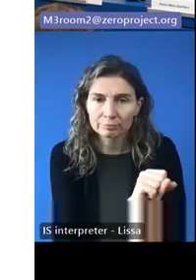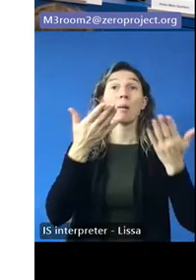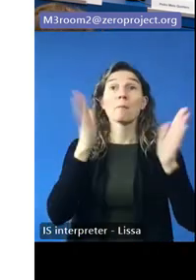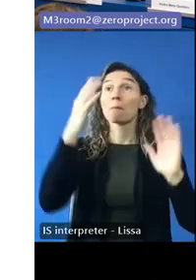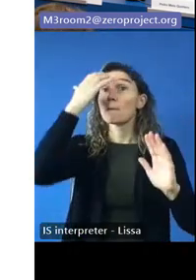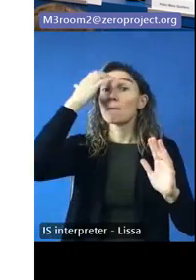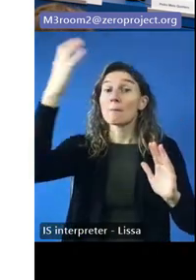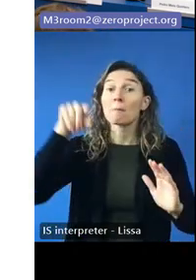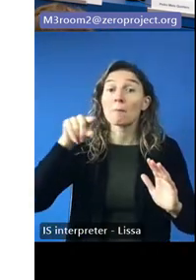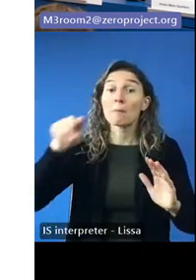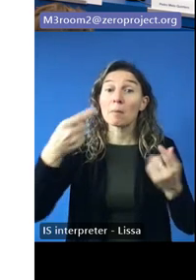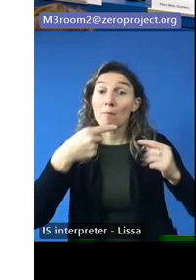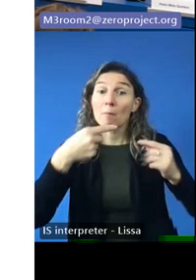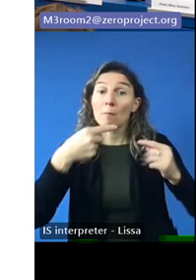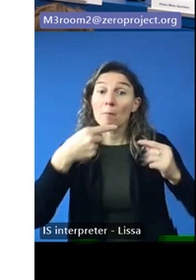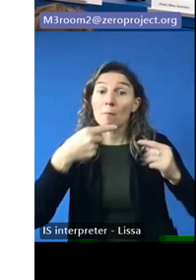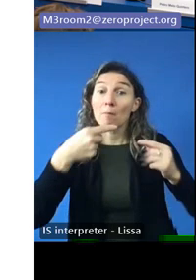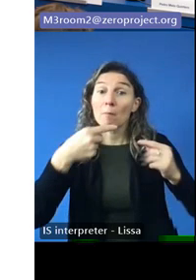government budgets.